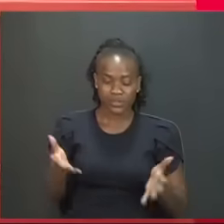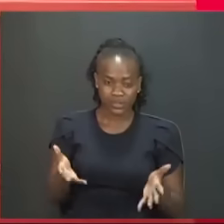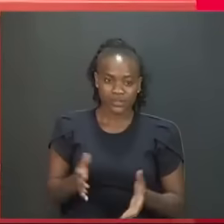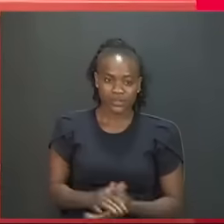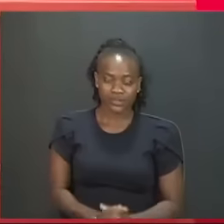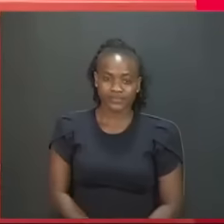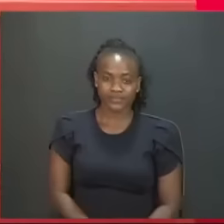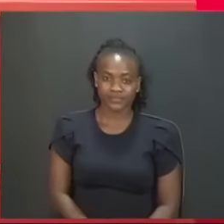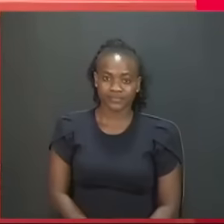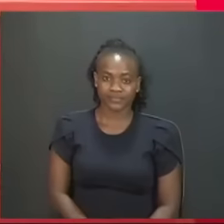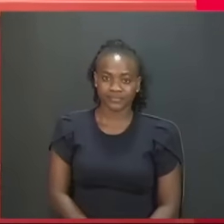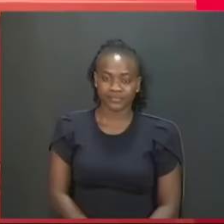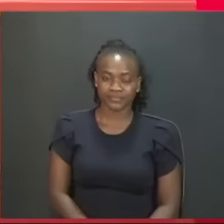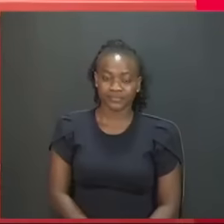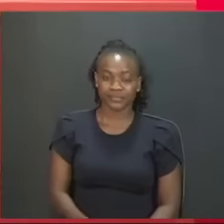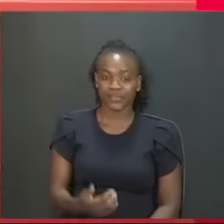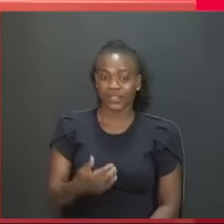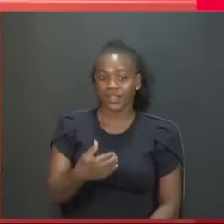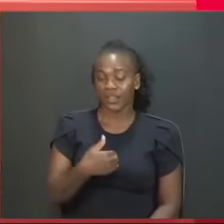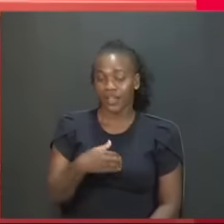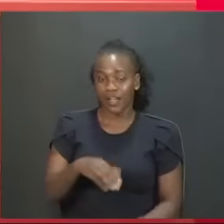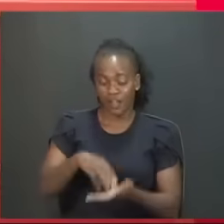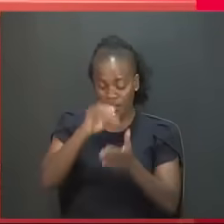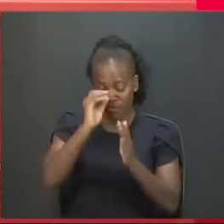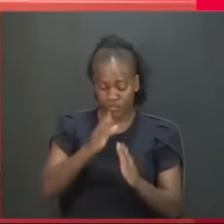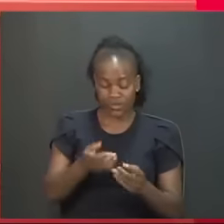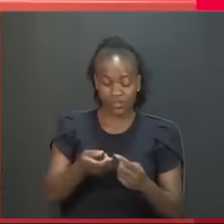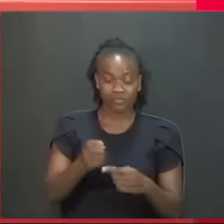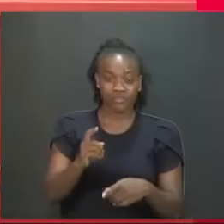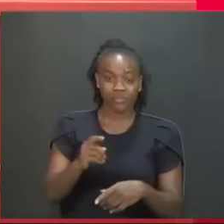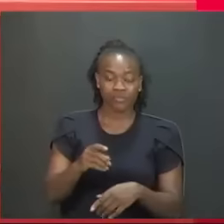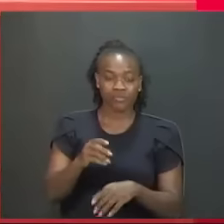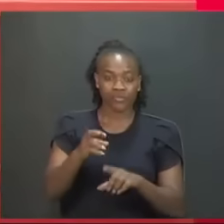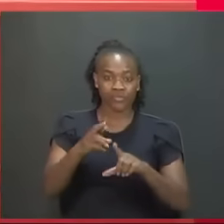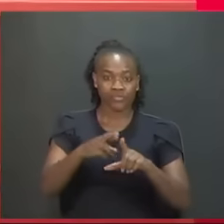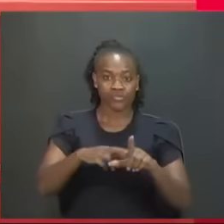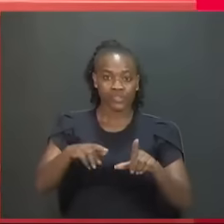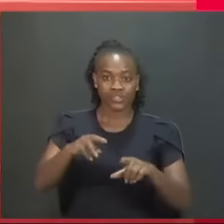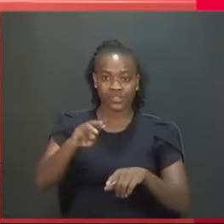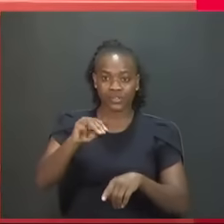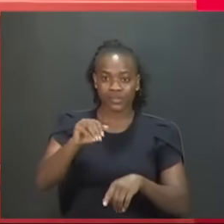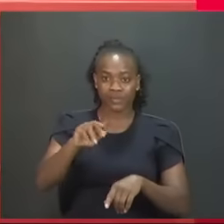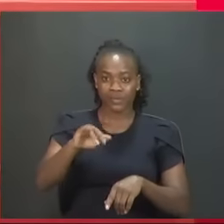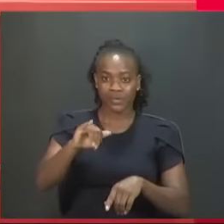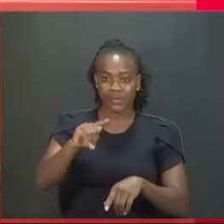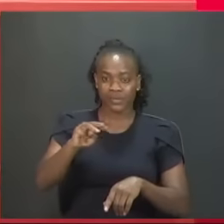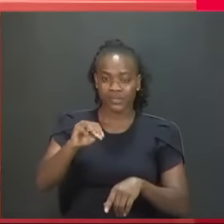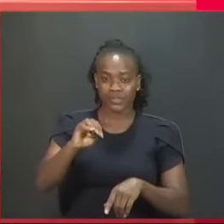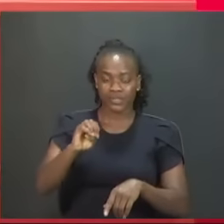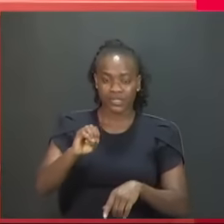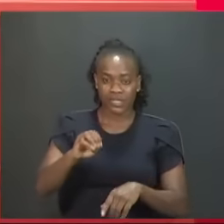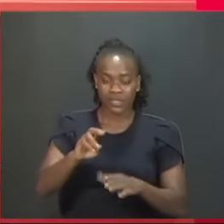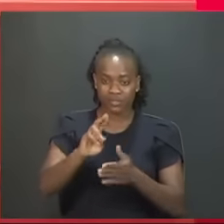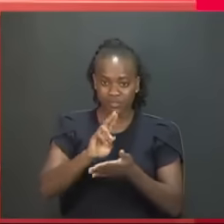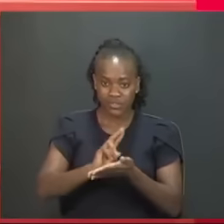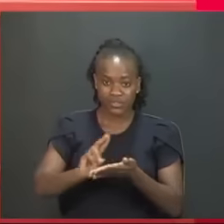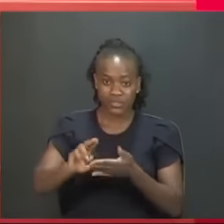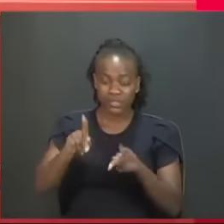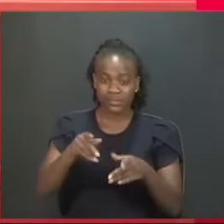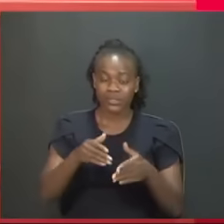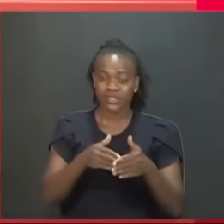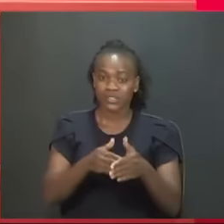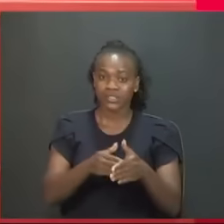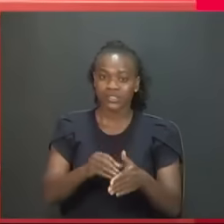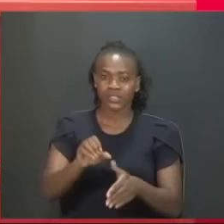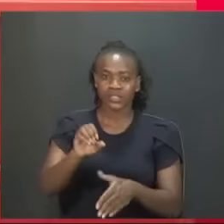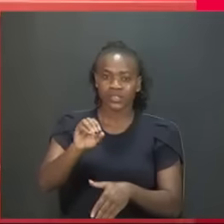well. We have a student from Regional Maritime University. led by